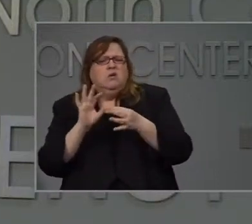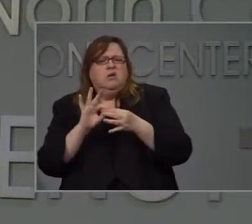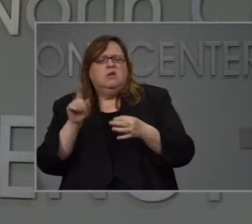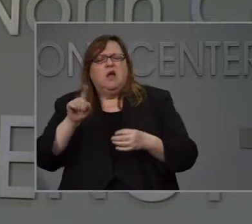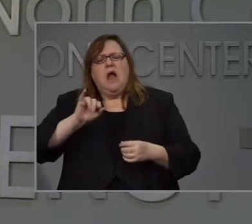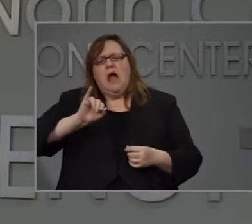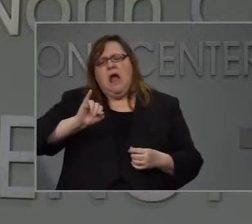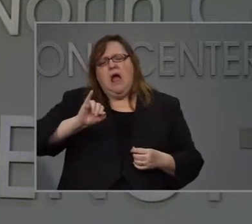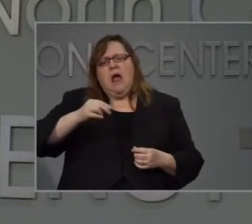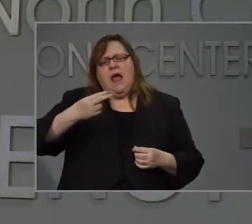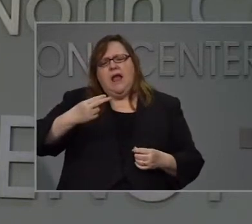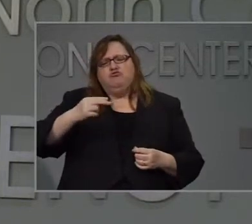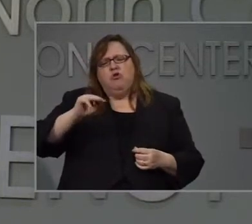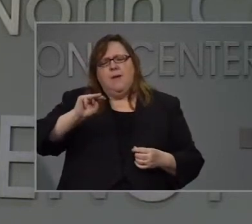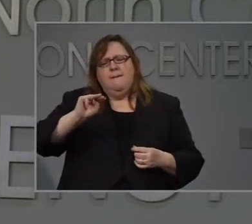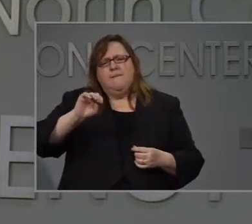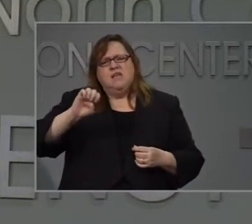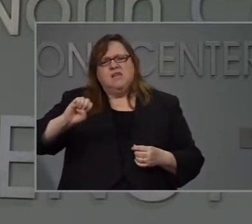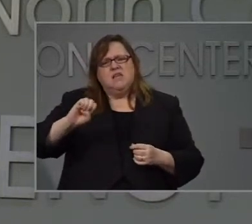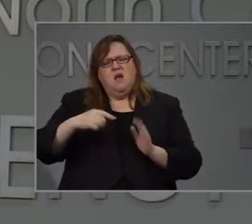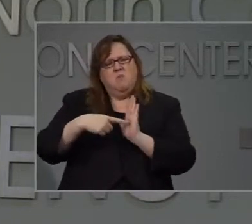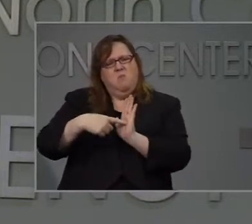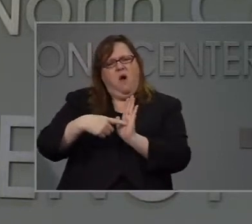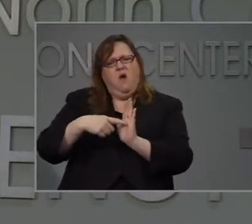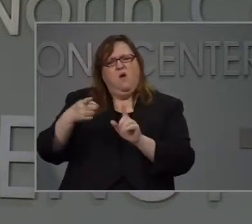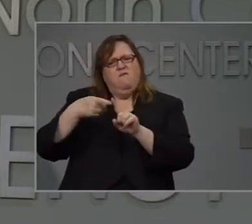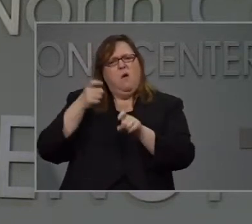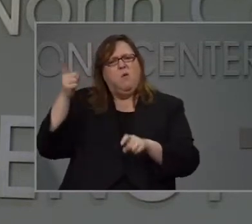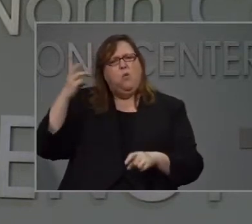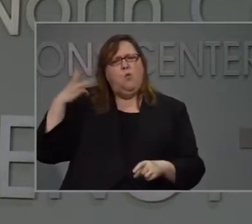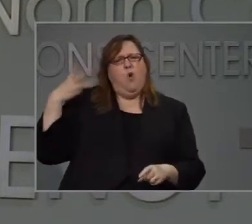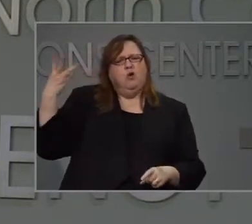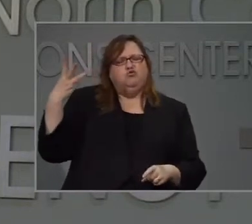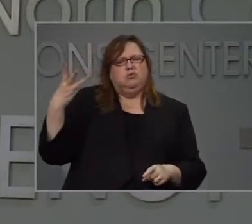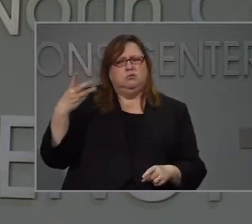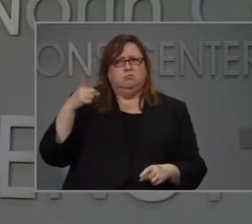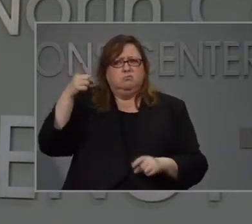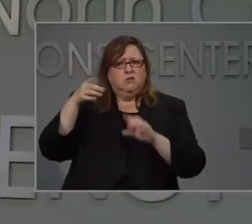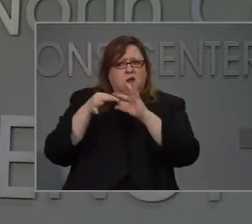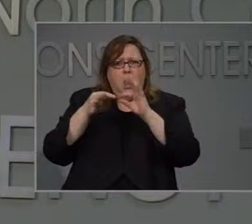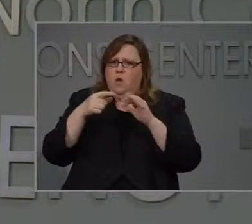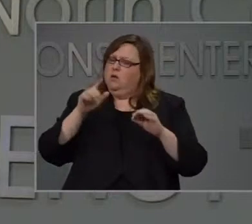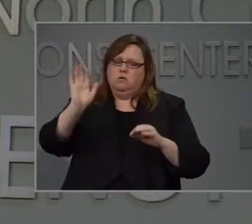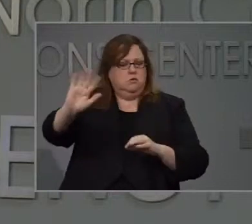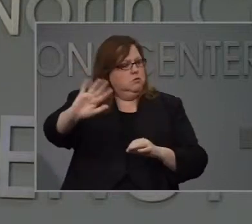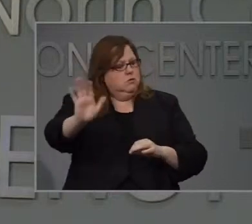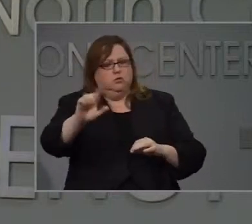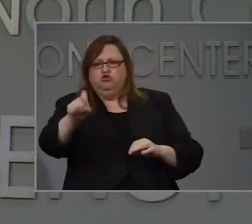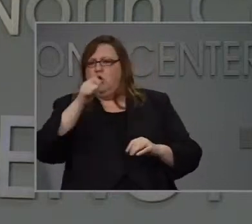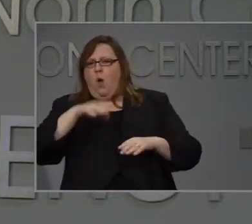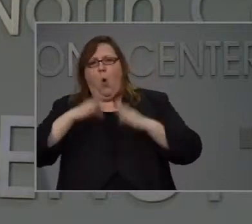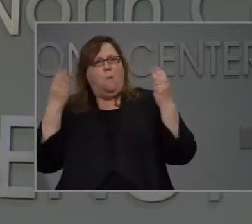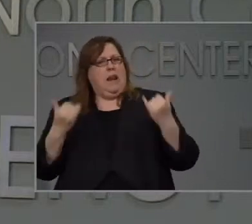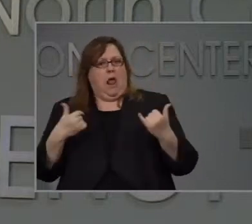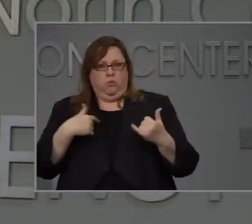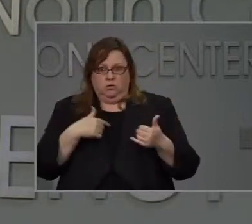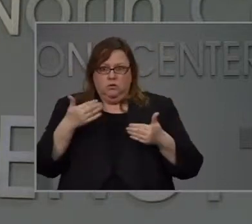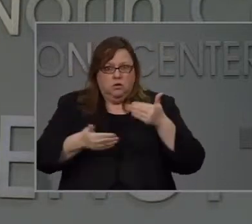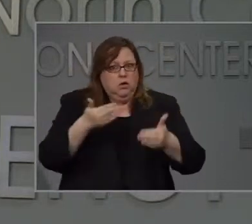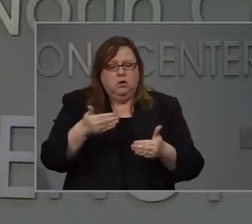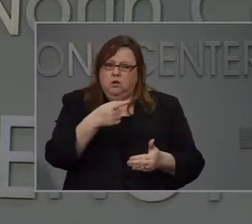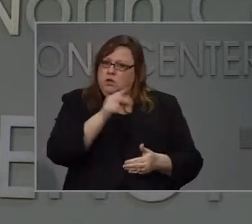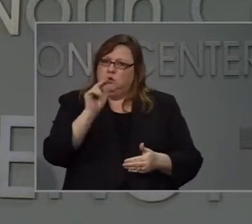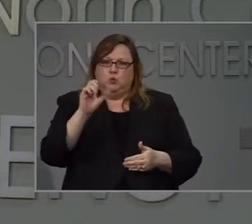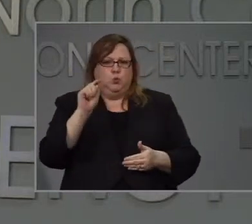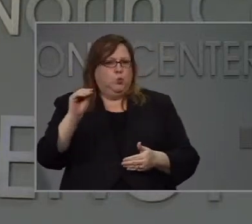IHME model out of Washington. They are saying that we're opening up too soon. Dr. Cohen, I know you said that